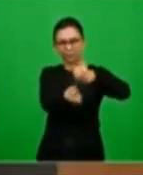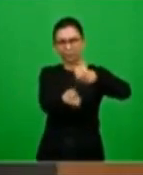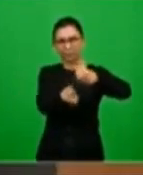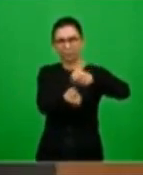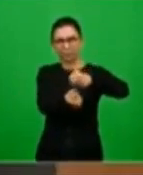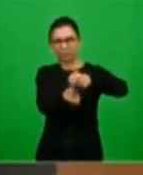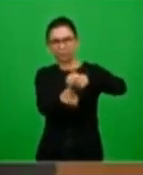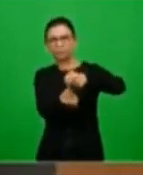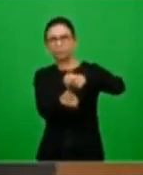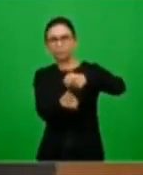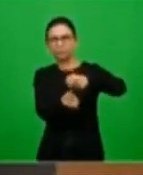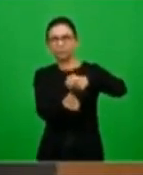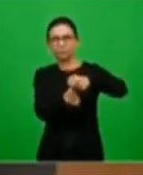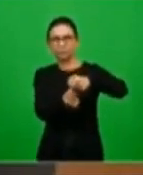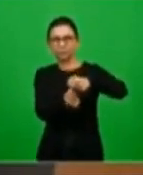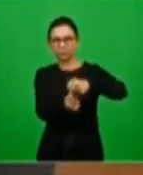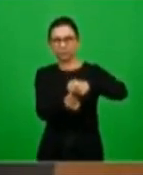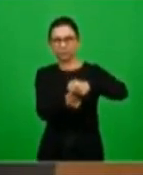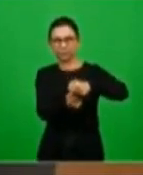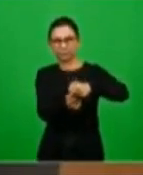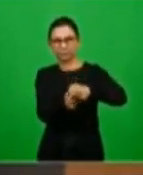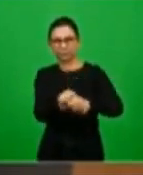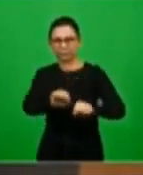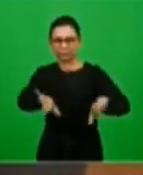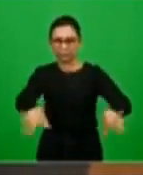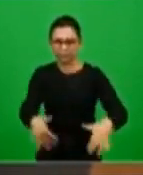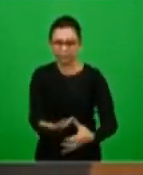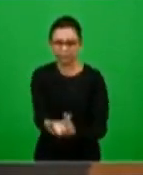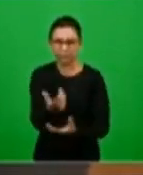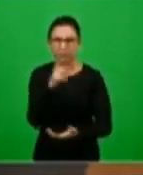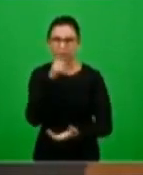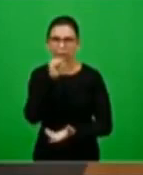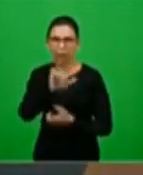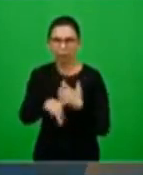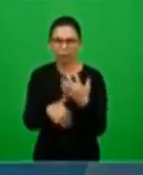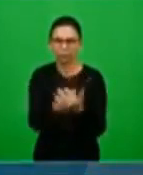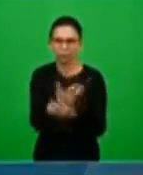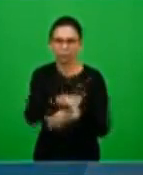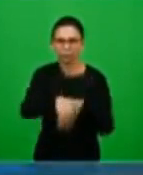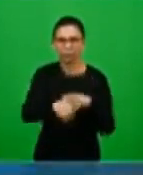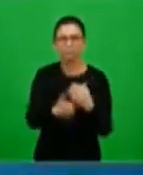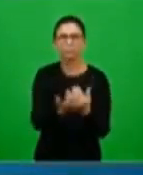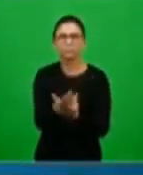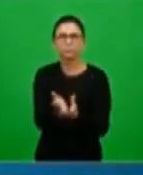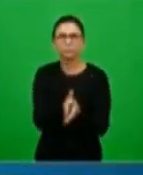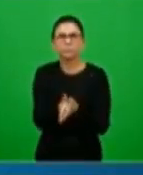was sacrificed. He would sacrifice the victim there. He would bathe on the bronze